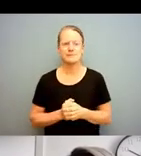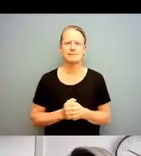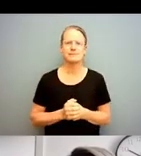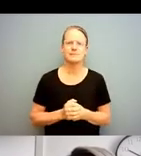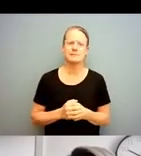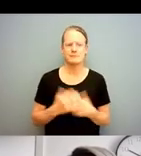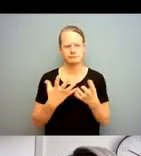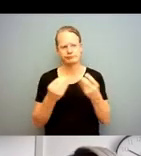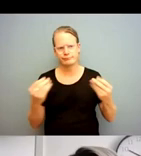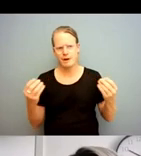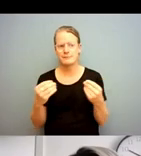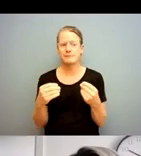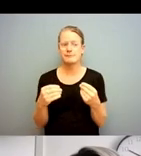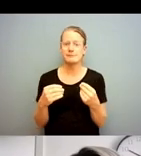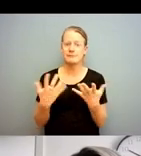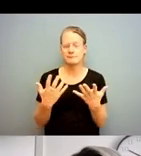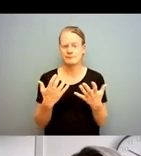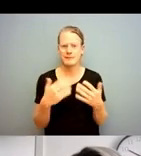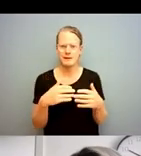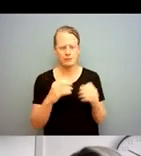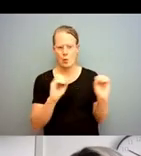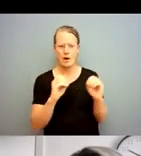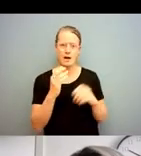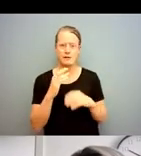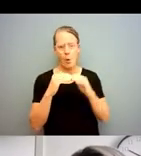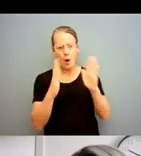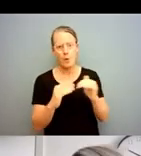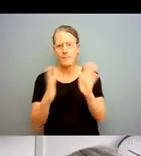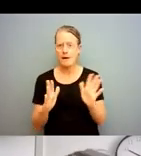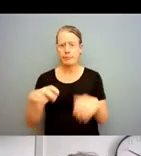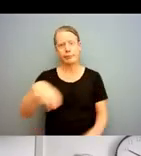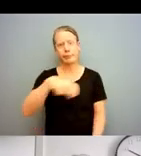about 70% of the homeless in Nuuk.